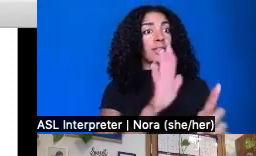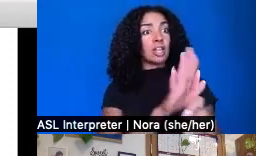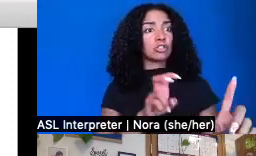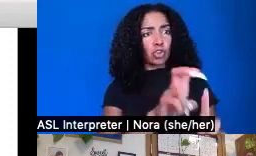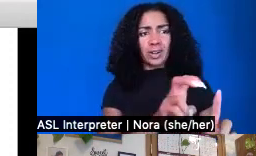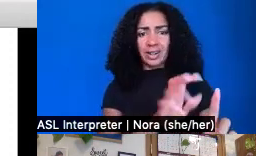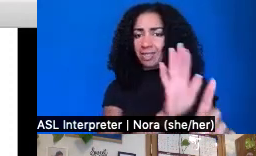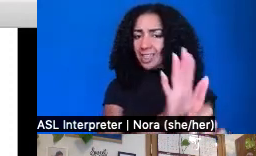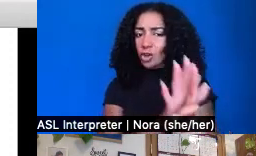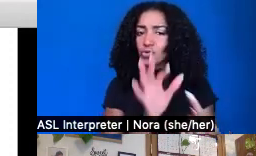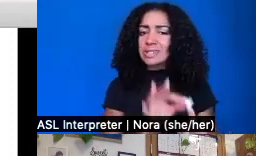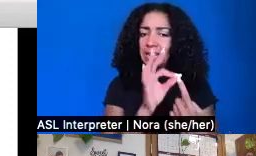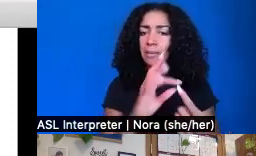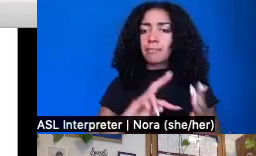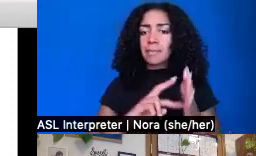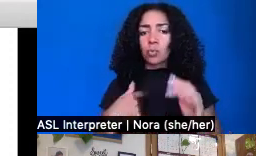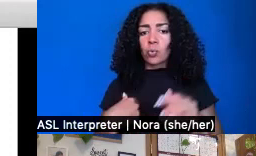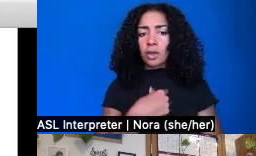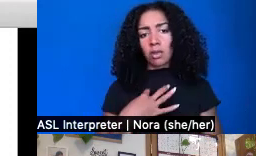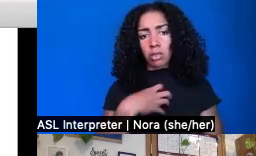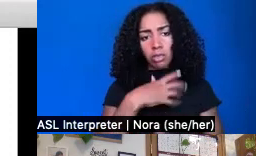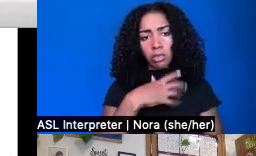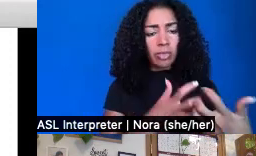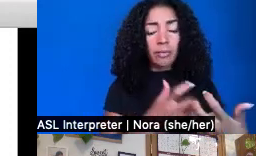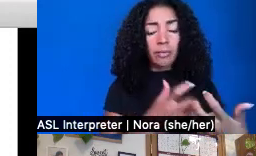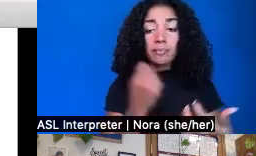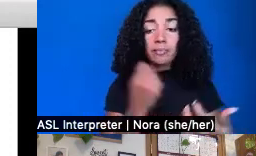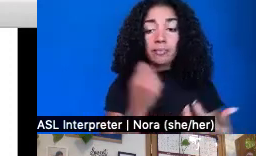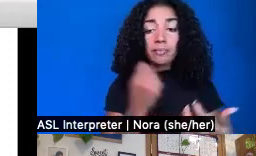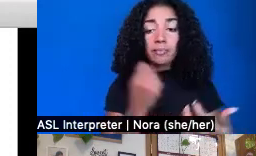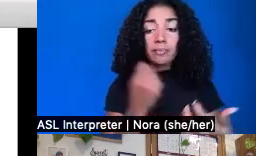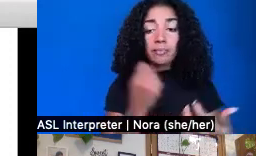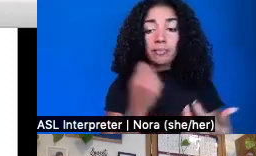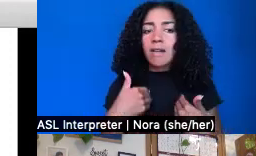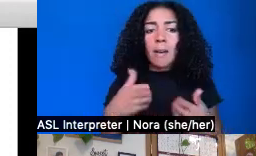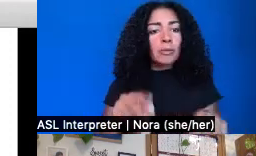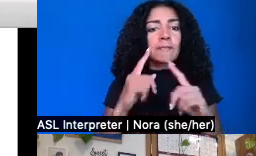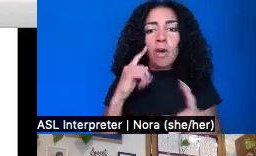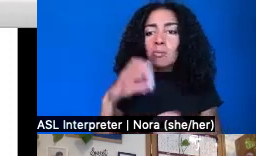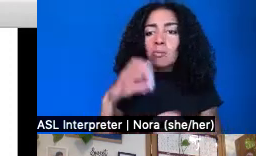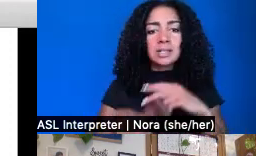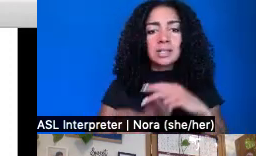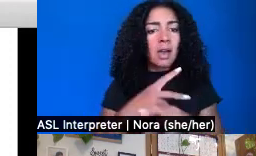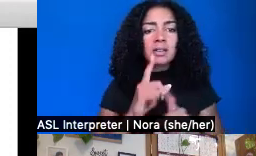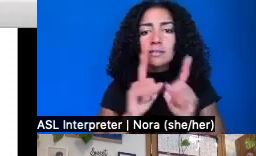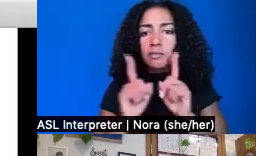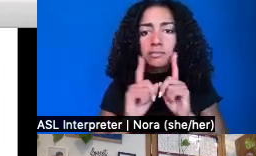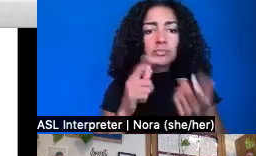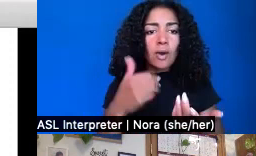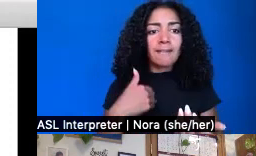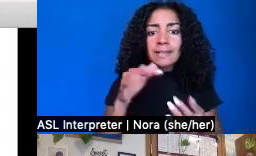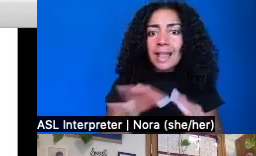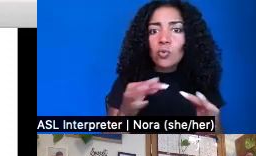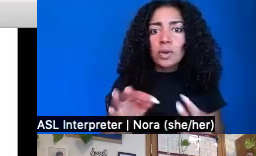conversations like this, right? Sometimes we're really struggling. We're actively experiencing violence in our own